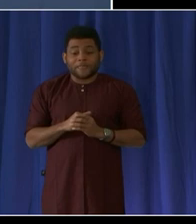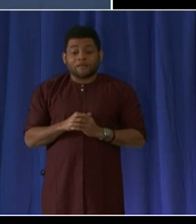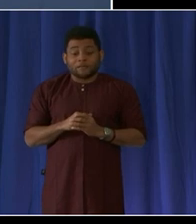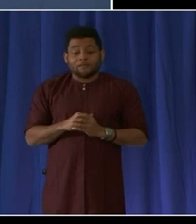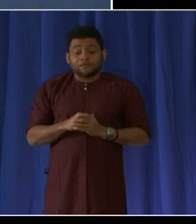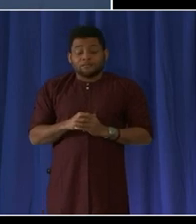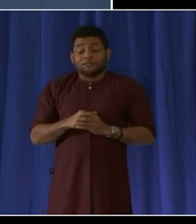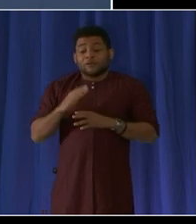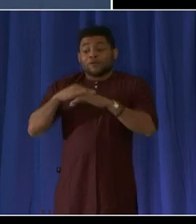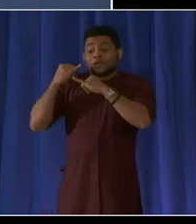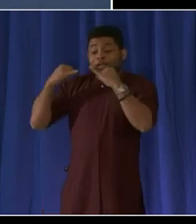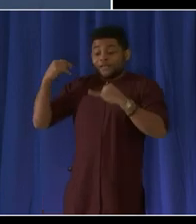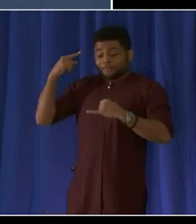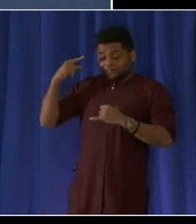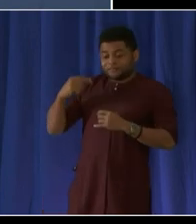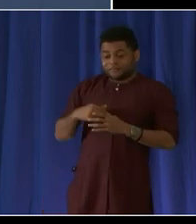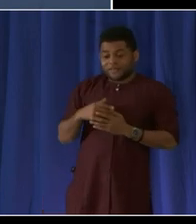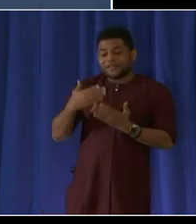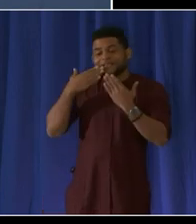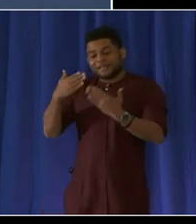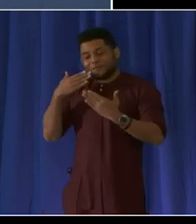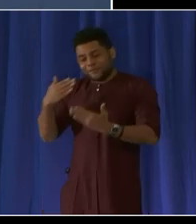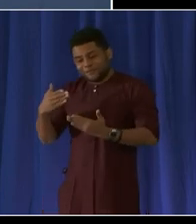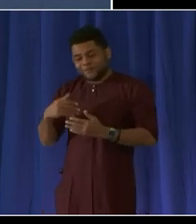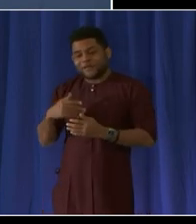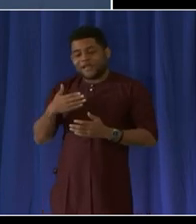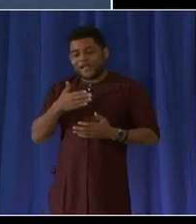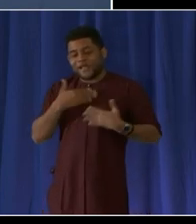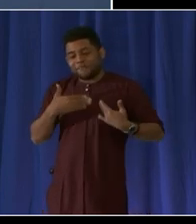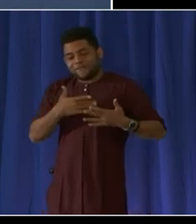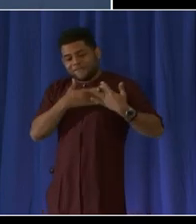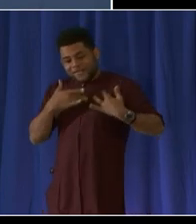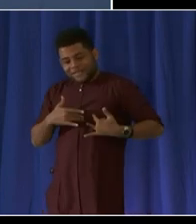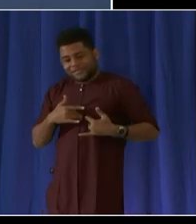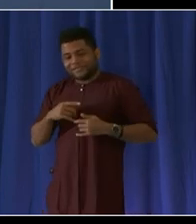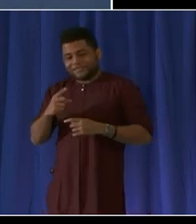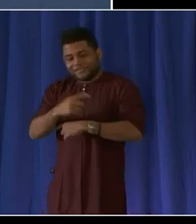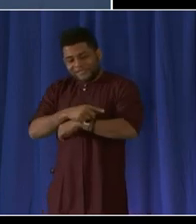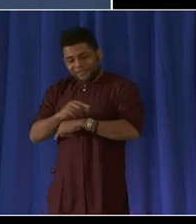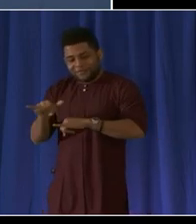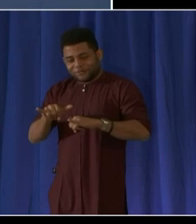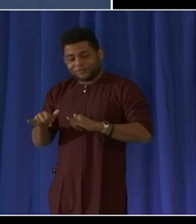Thank you, Chancellor, and happy Valentine's Day as well.